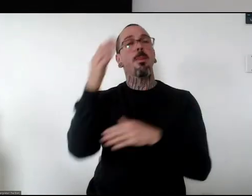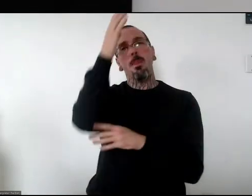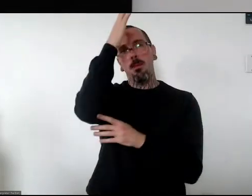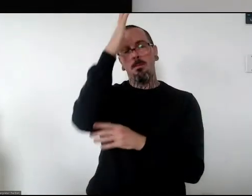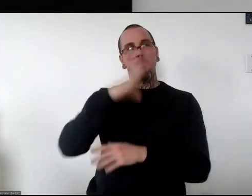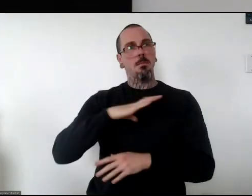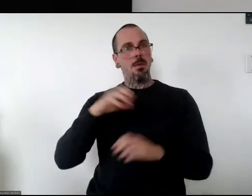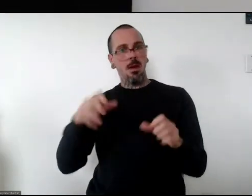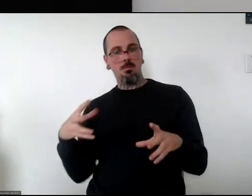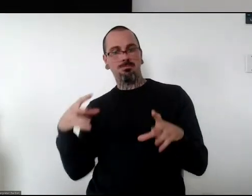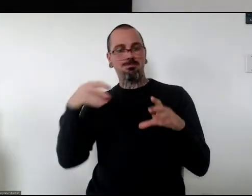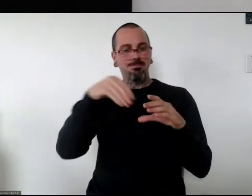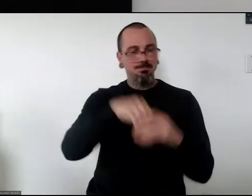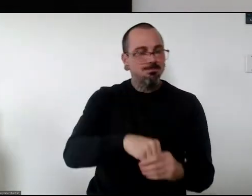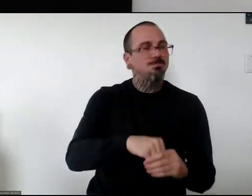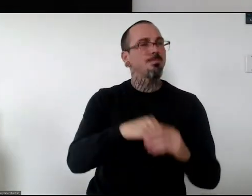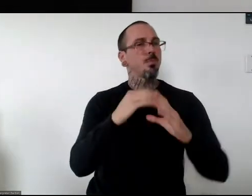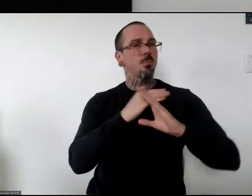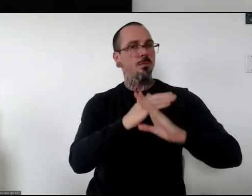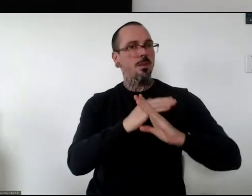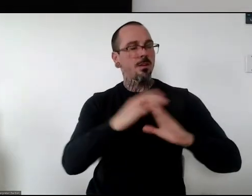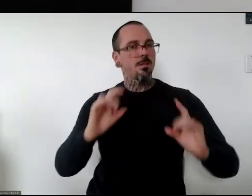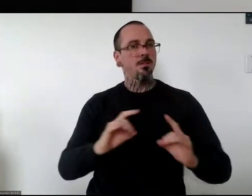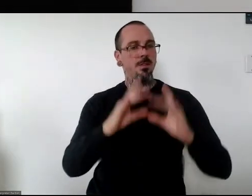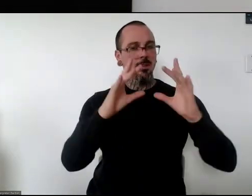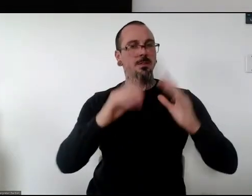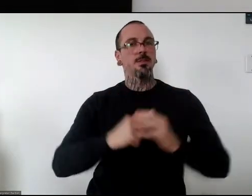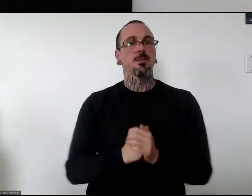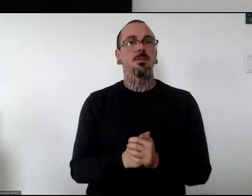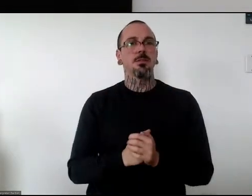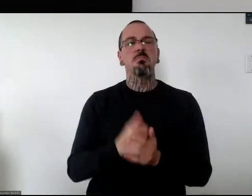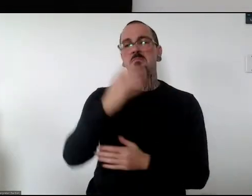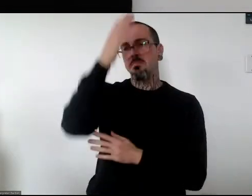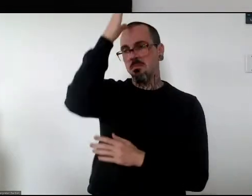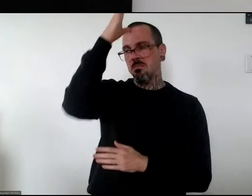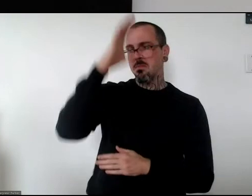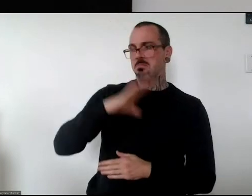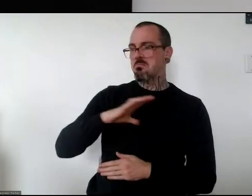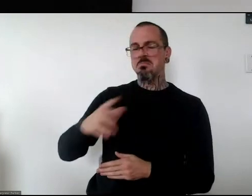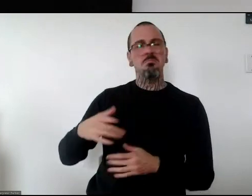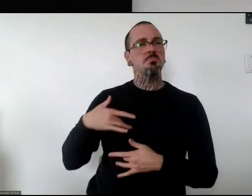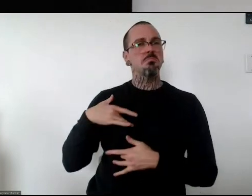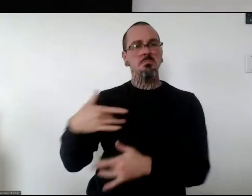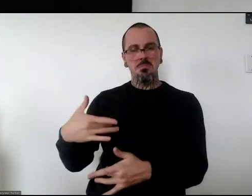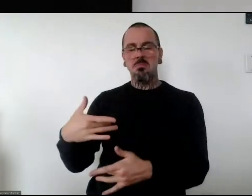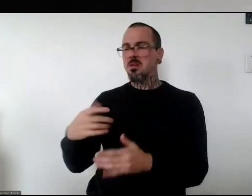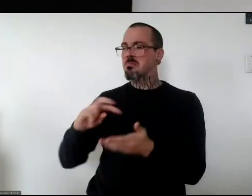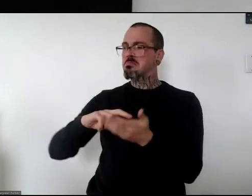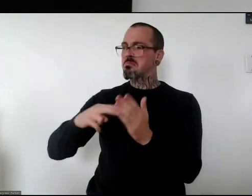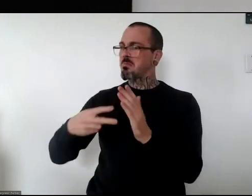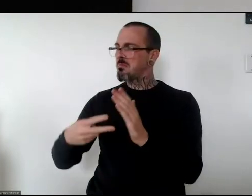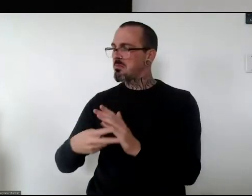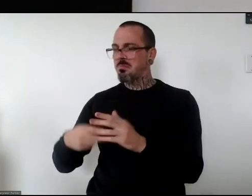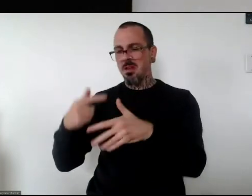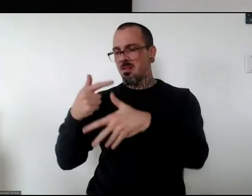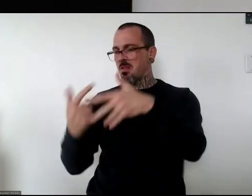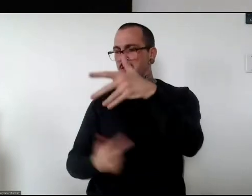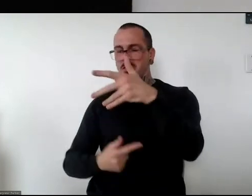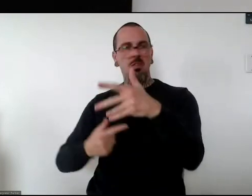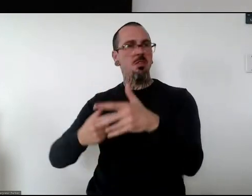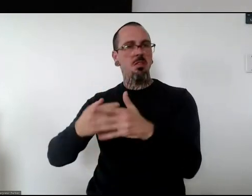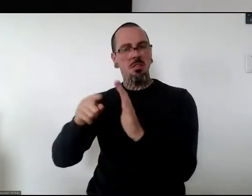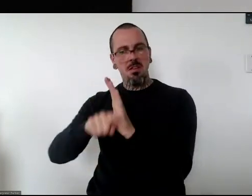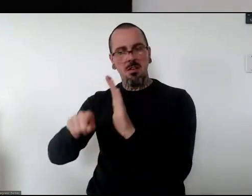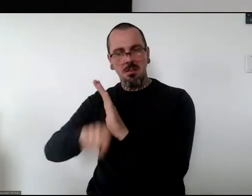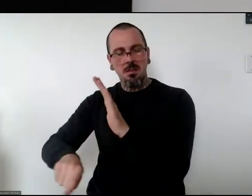work will take apart the toxic and harmful definitions of masculinity and will help create a safe and secure environment for all residents